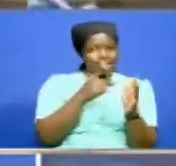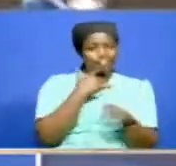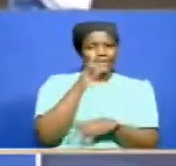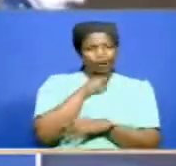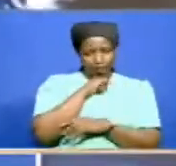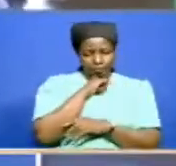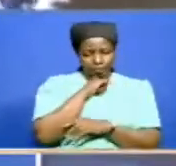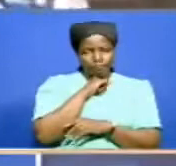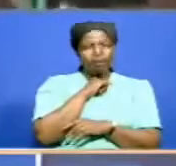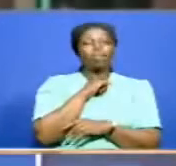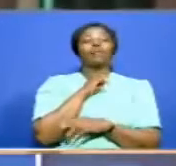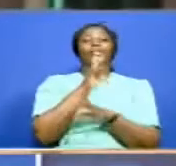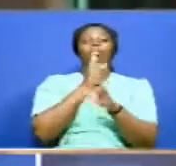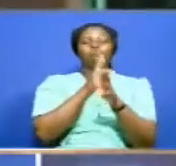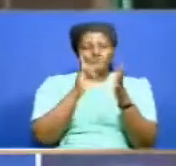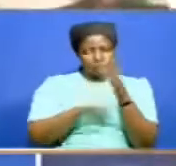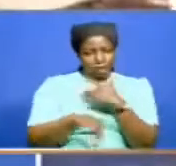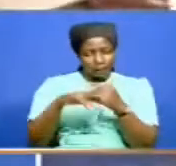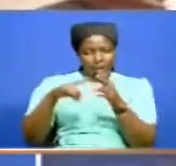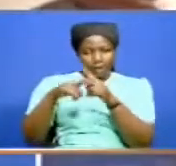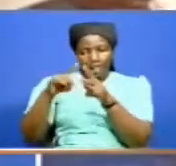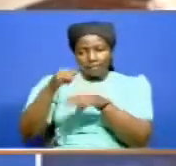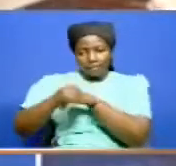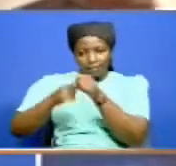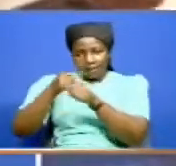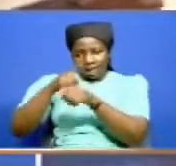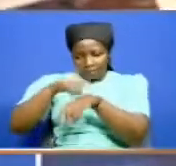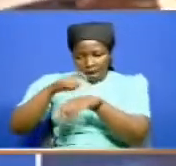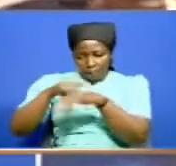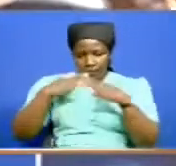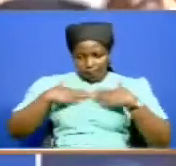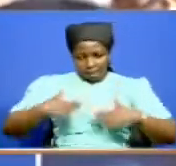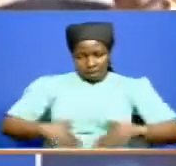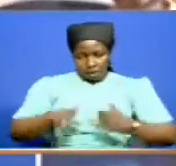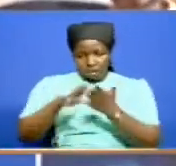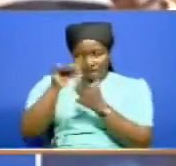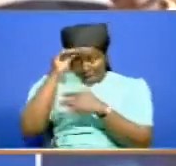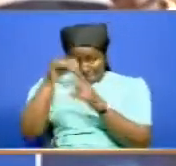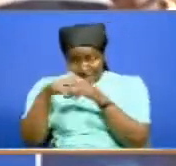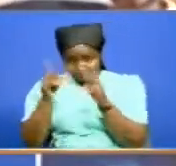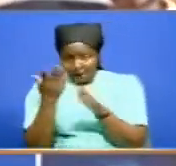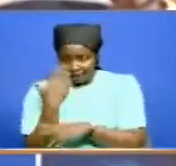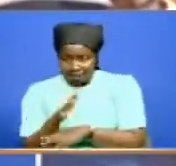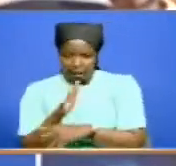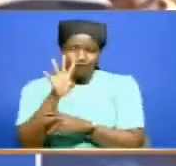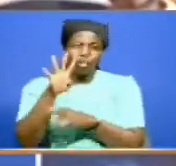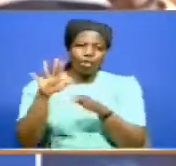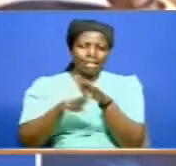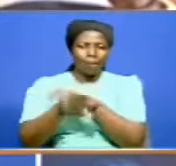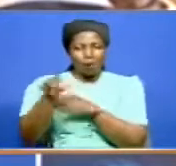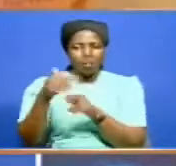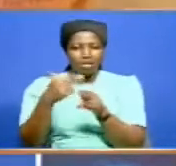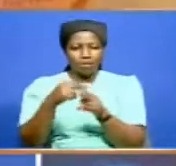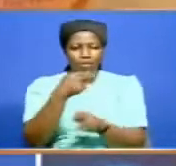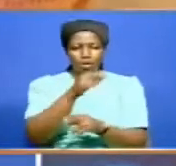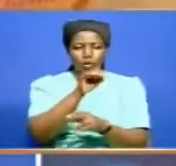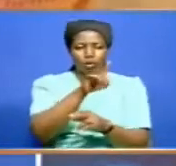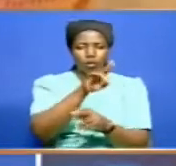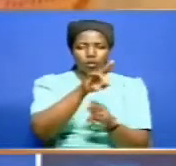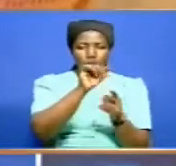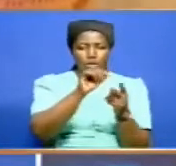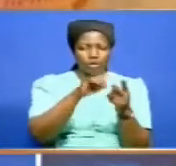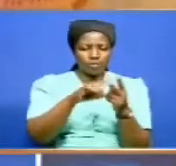reported that at the beginning of the year, when physical learning resumed, four sub-counties, namely Holugo,